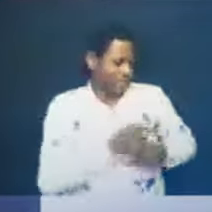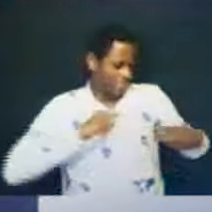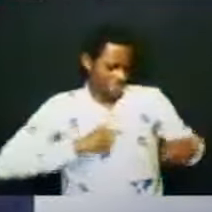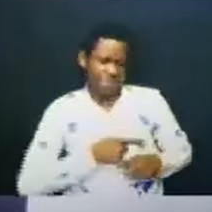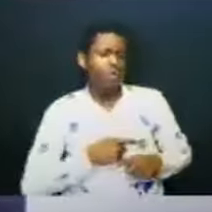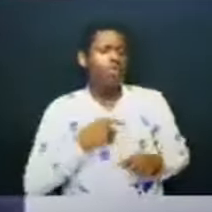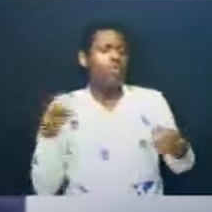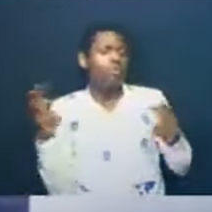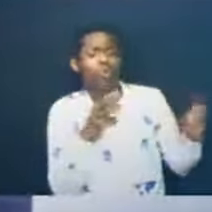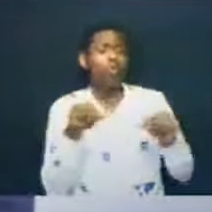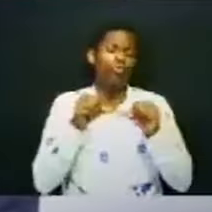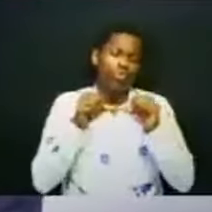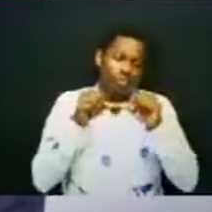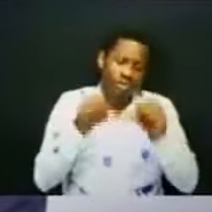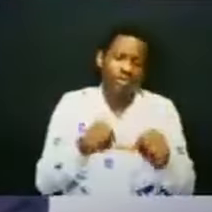end.